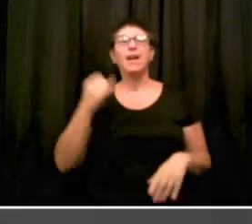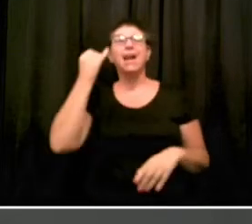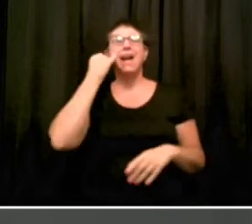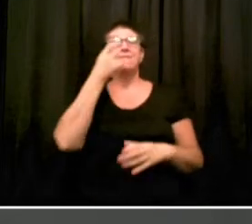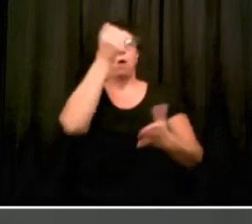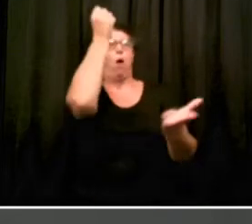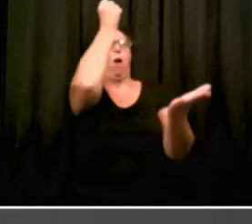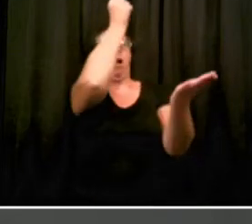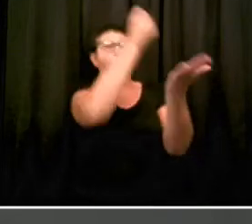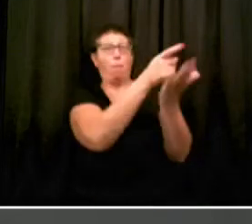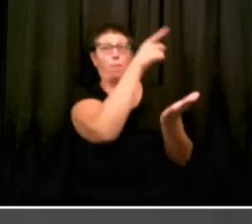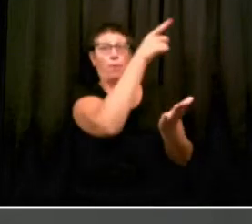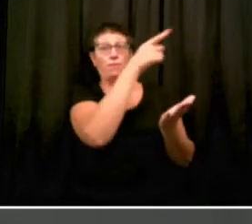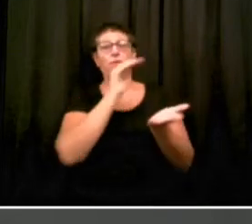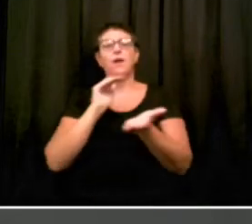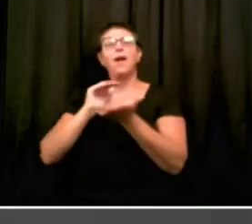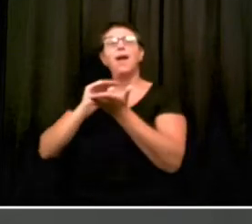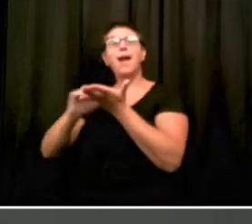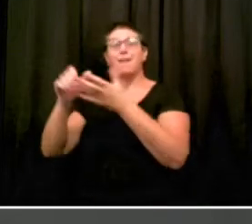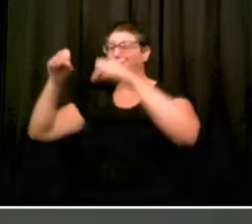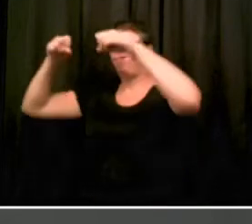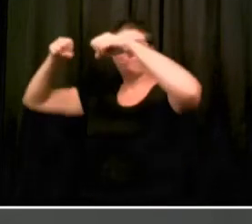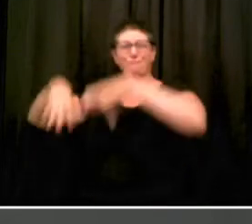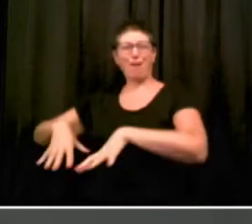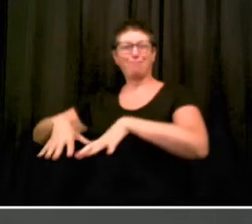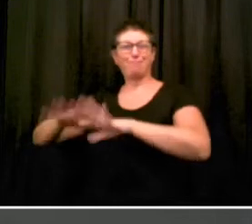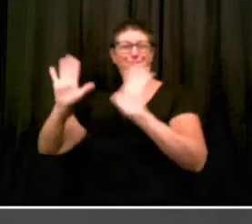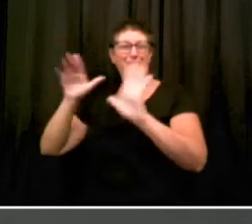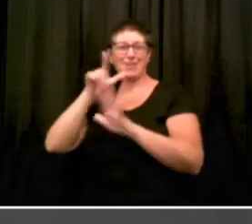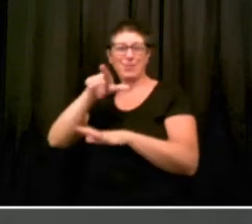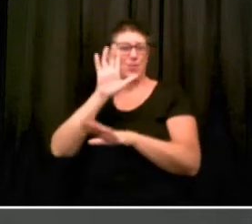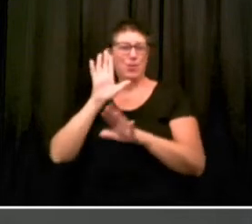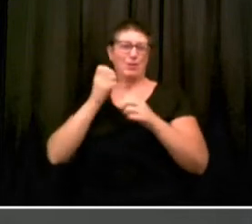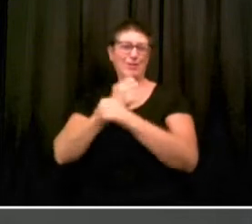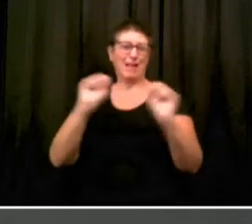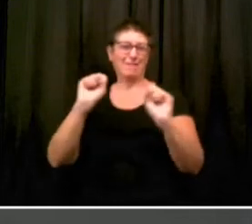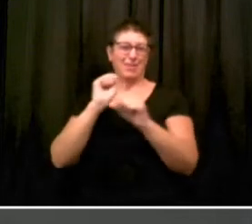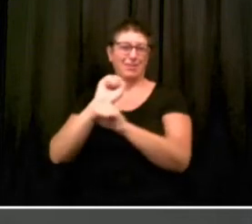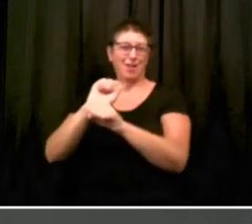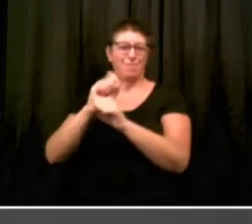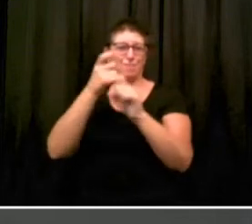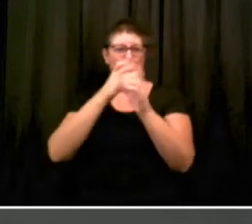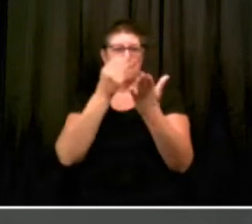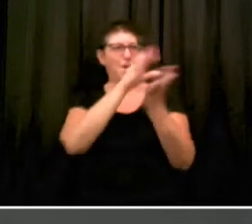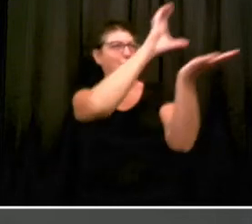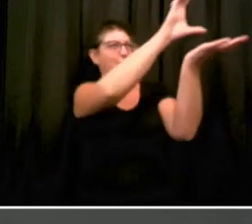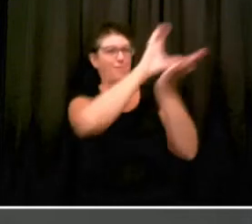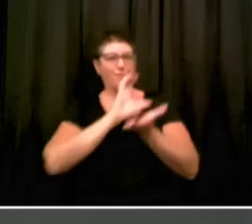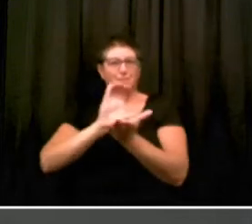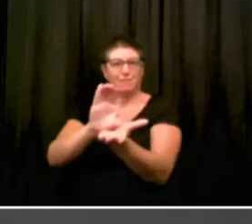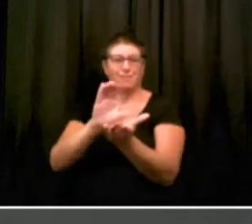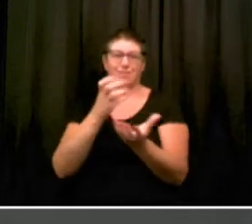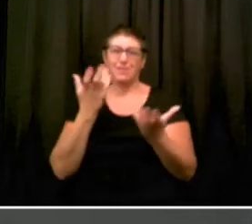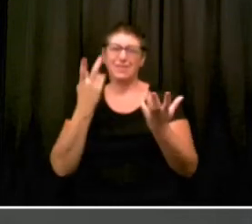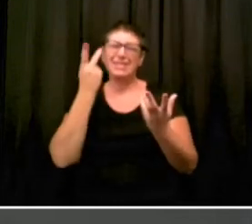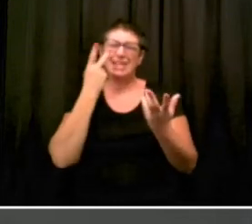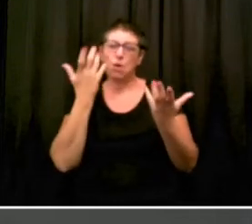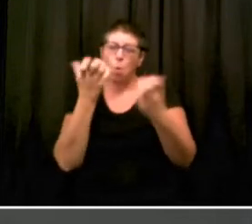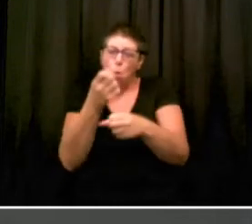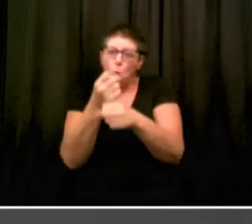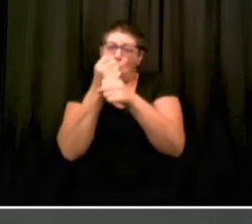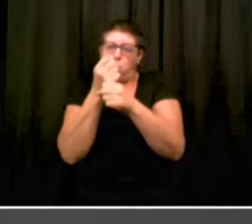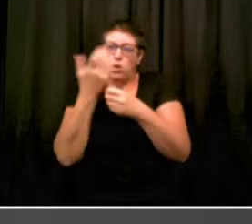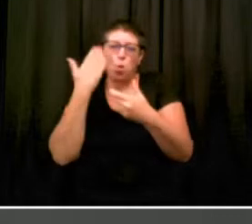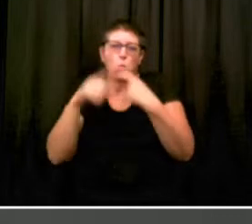few days. Now, while we're doing this work to try and preserve our workforce, to try and protect